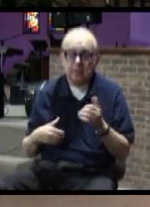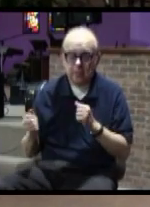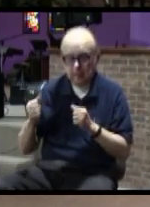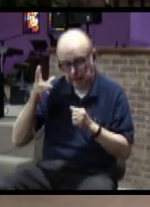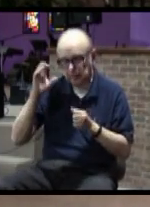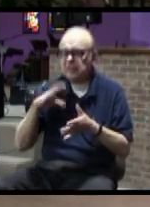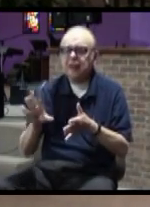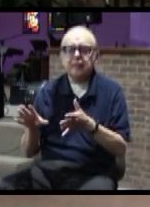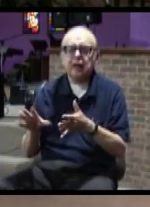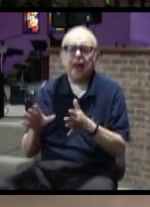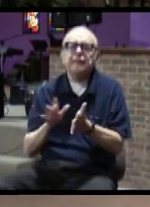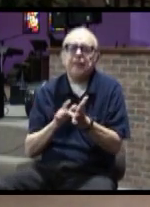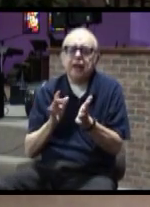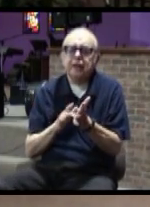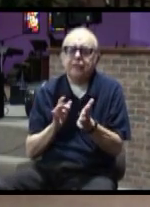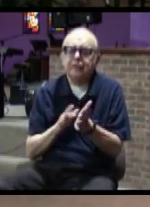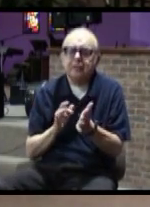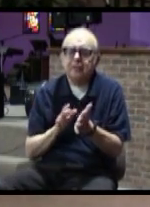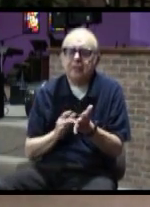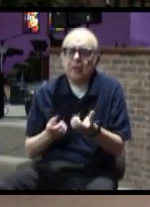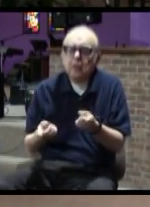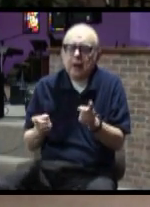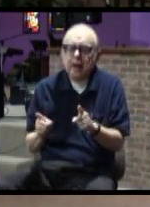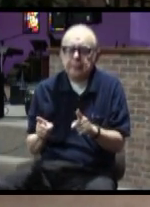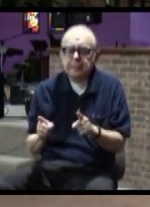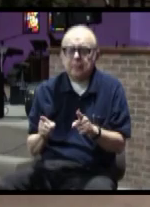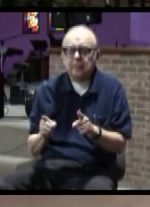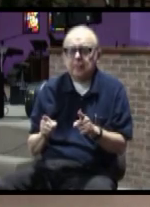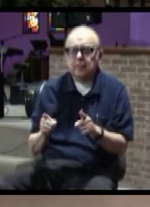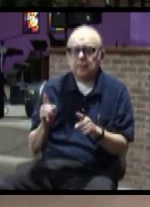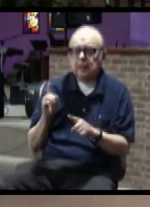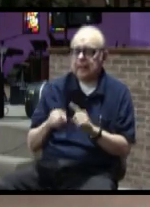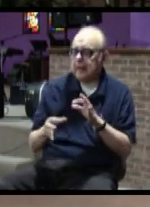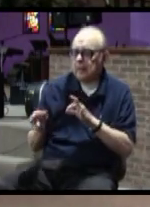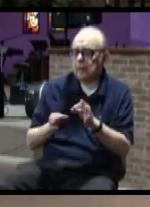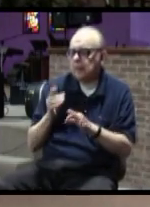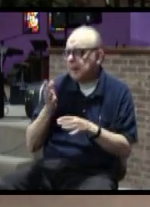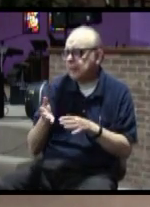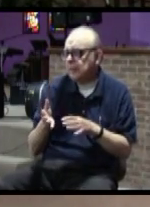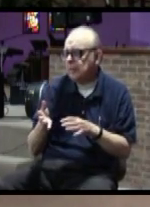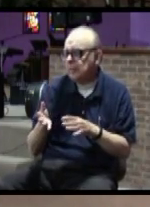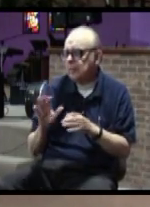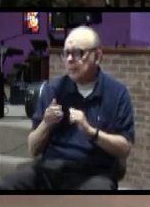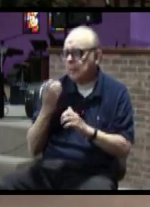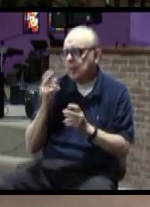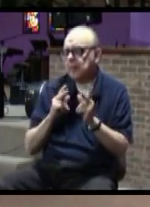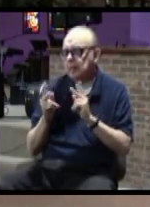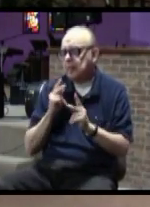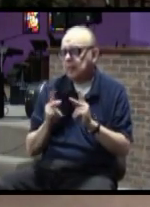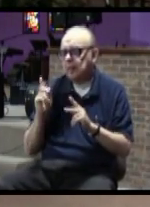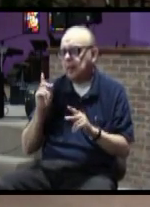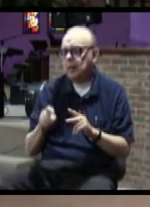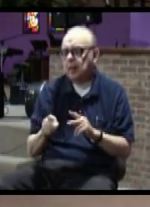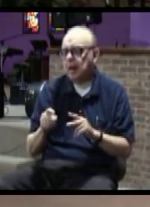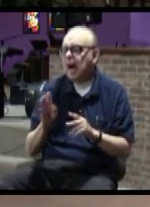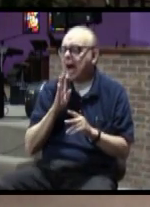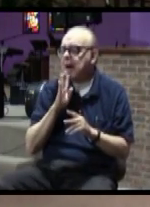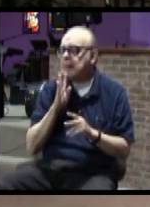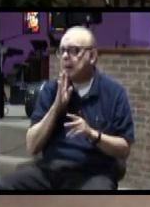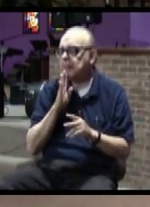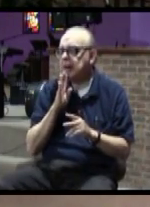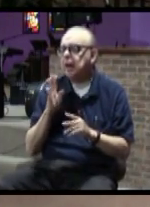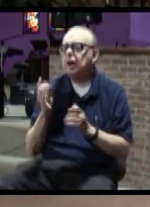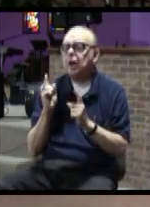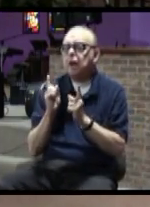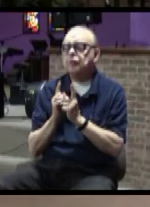what he will do is take that foothold. Because what happens is this. I can't explain to you how many people